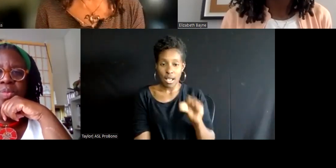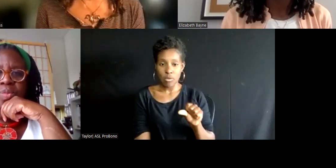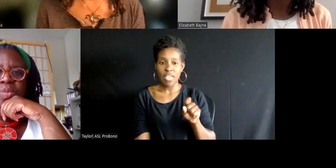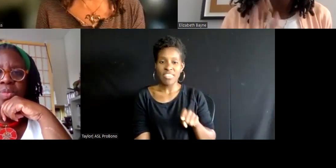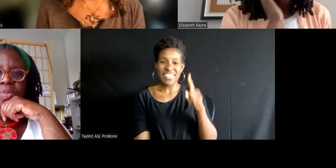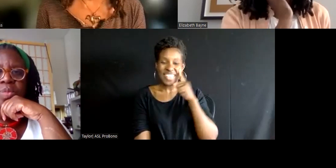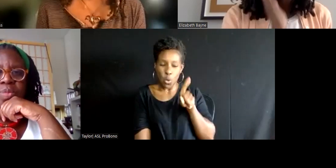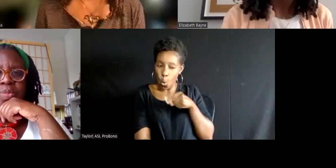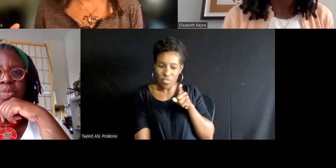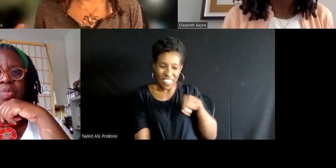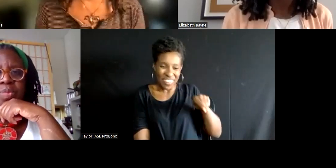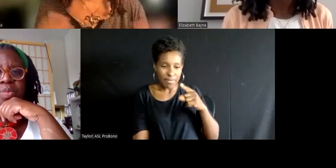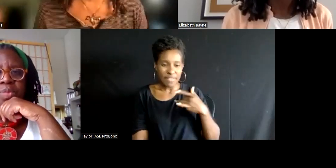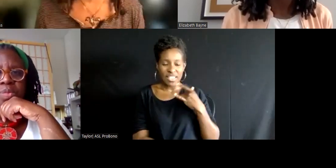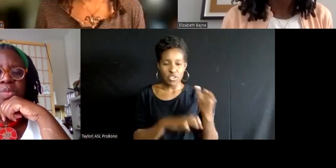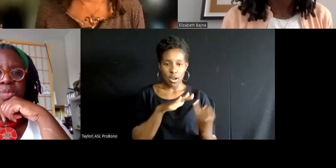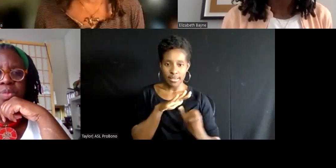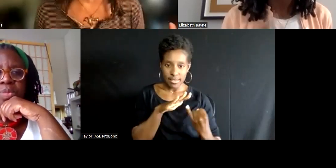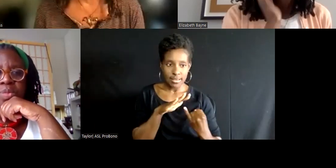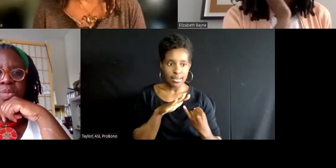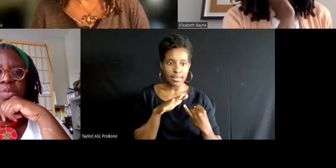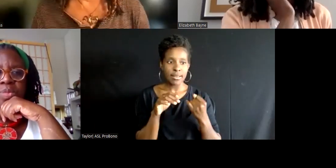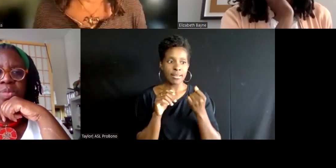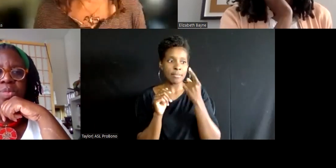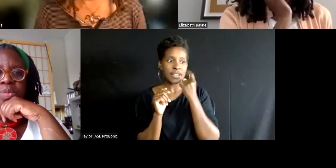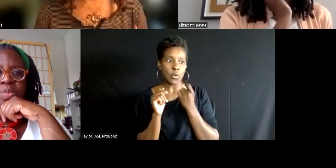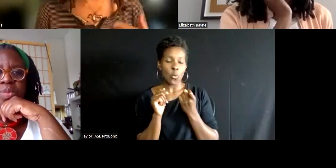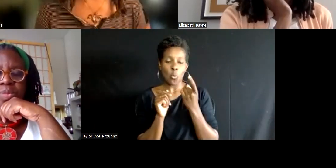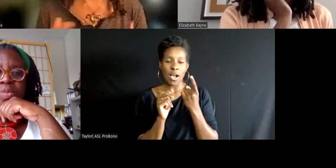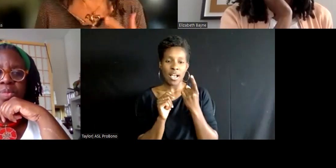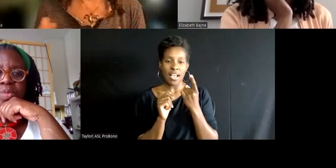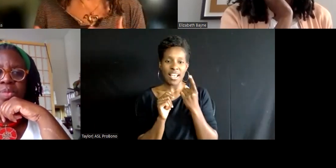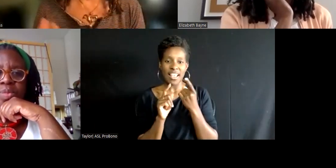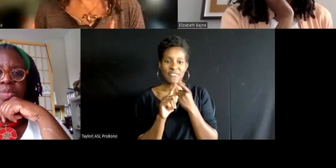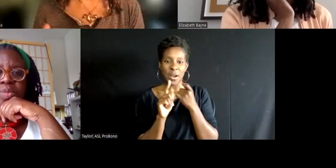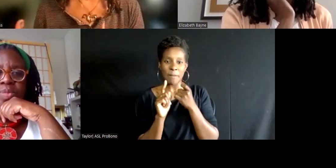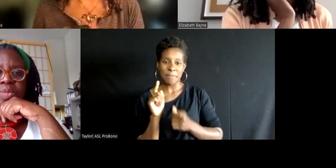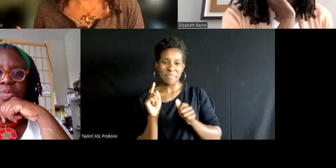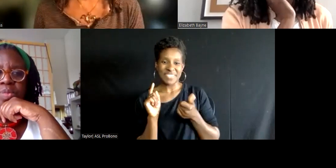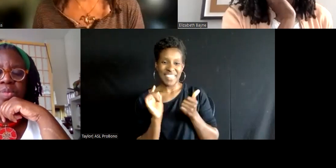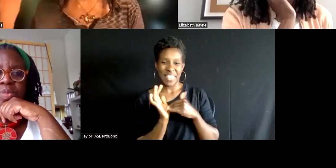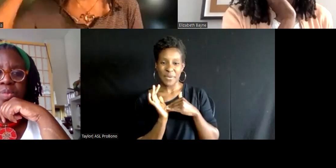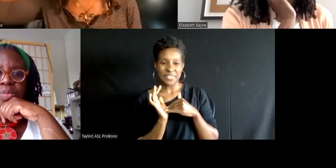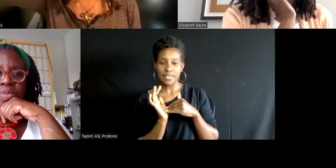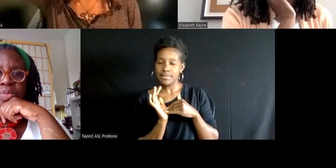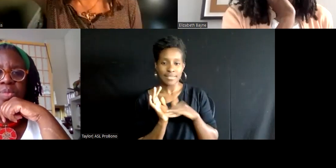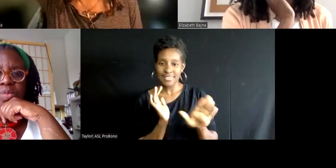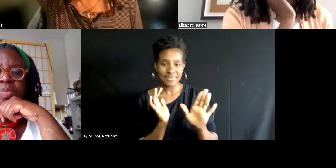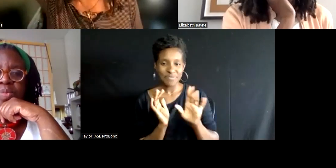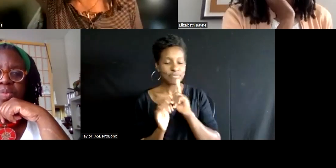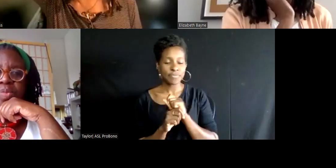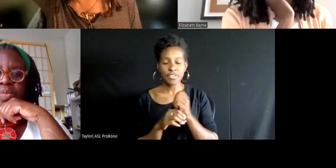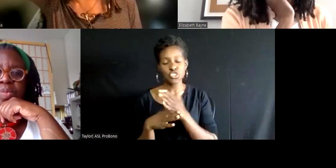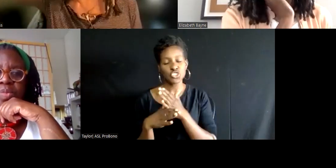because there's like one person for 10,000 people. And, to see that this is a shared experience